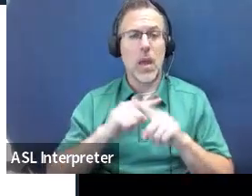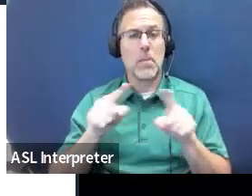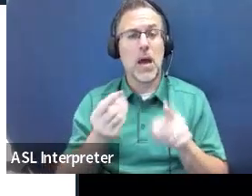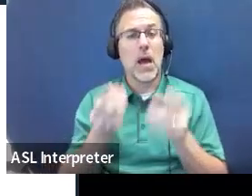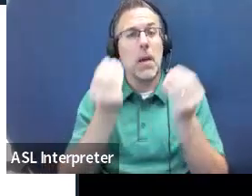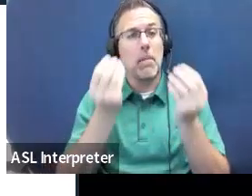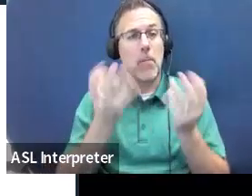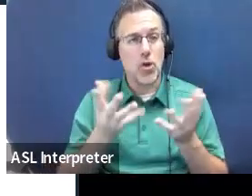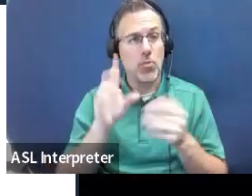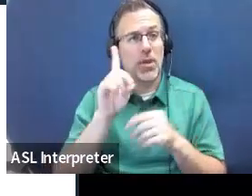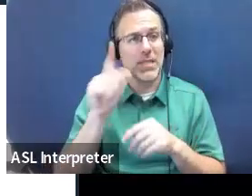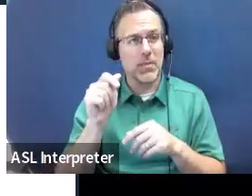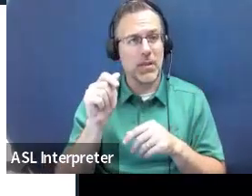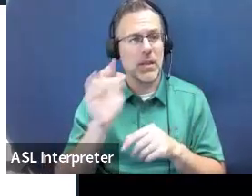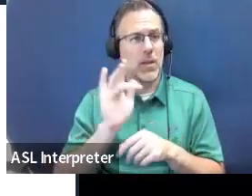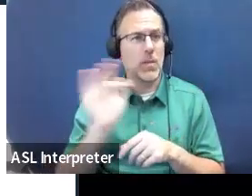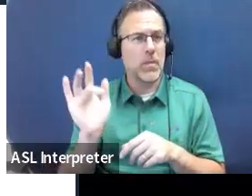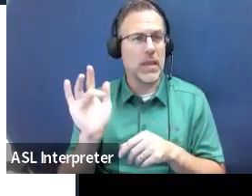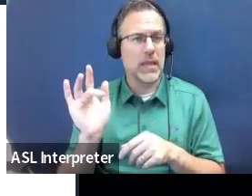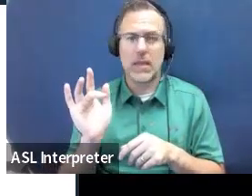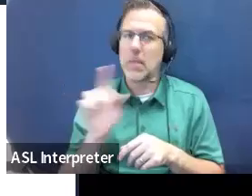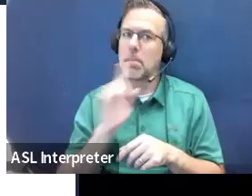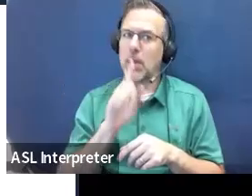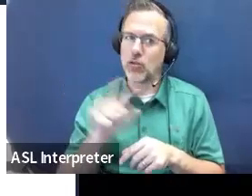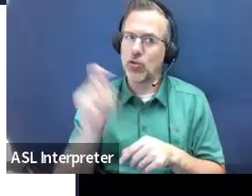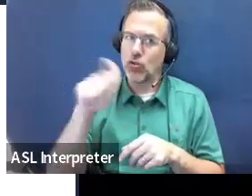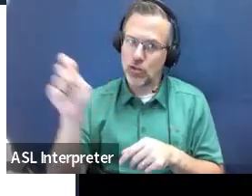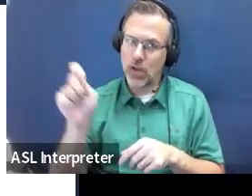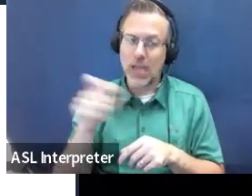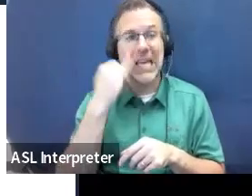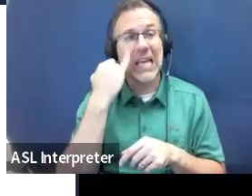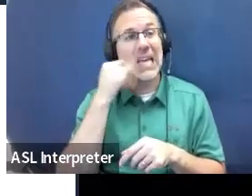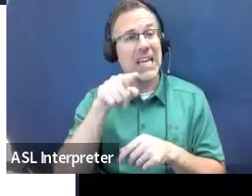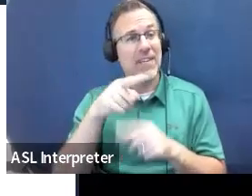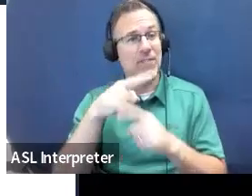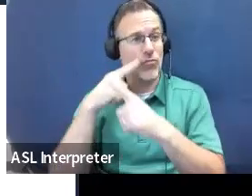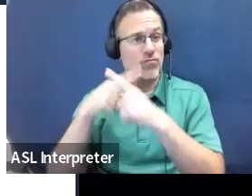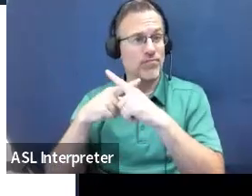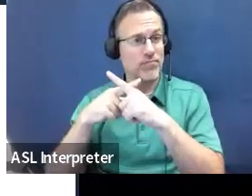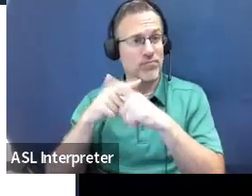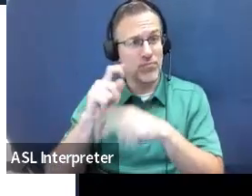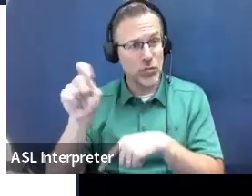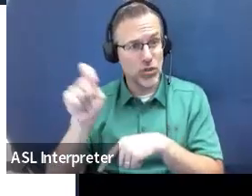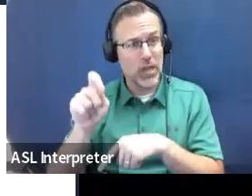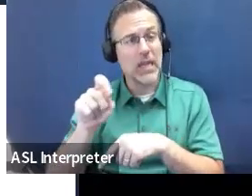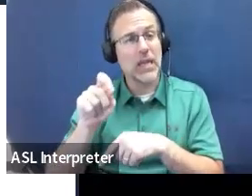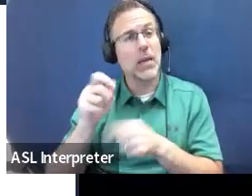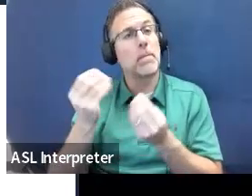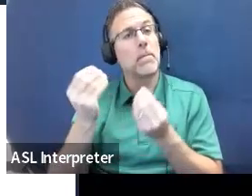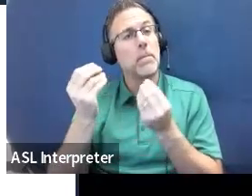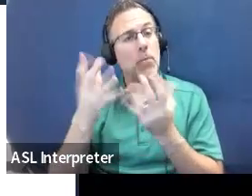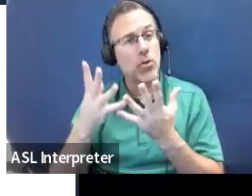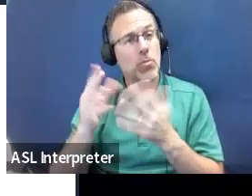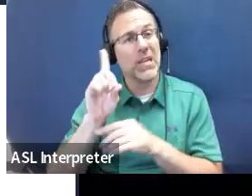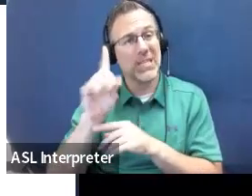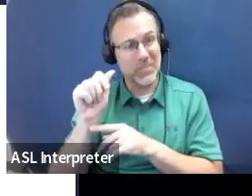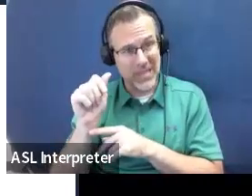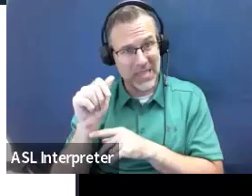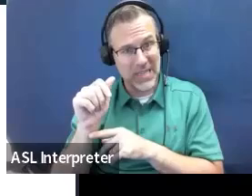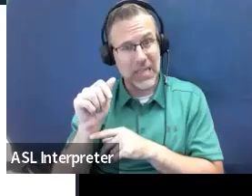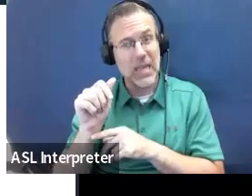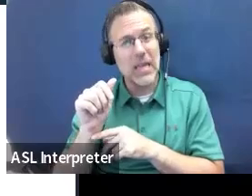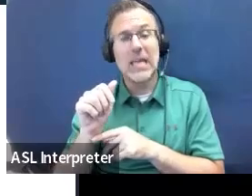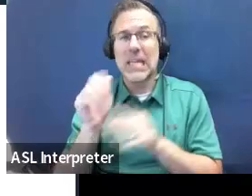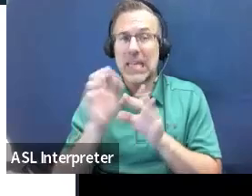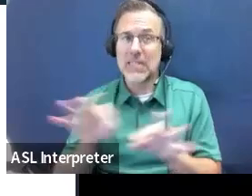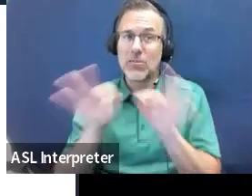that is something to be mindful of. Or if you check multiple disability, make sure that you are checking